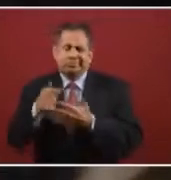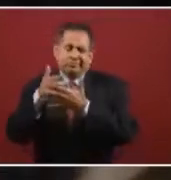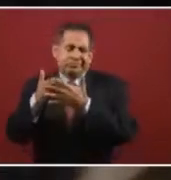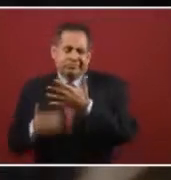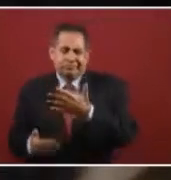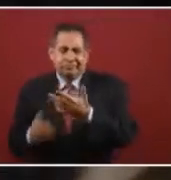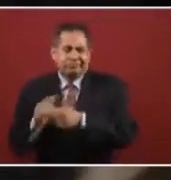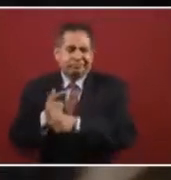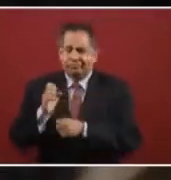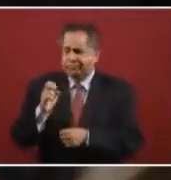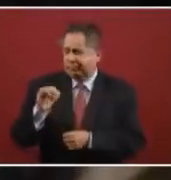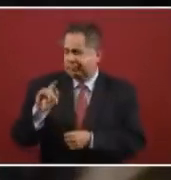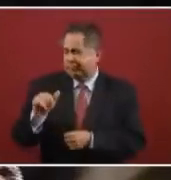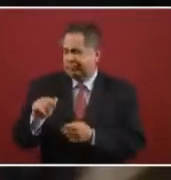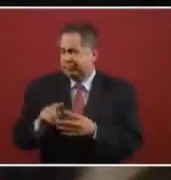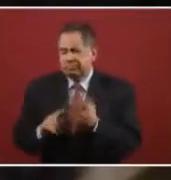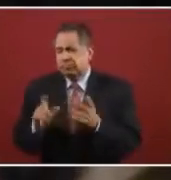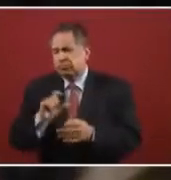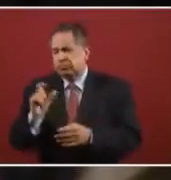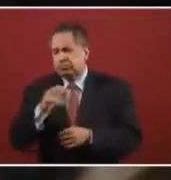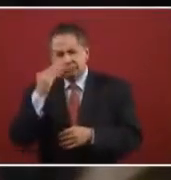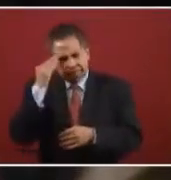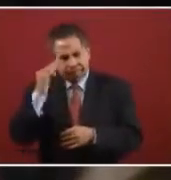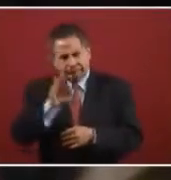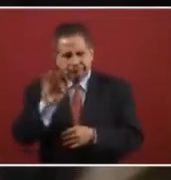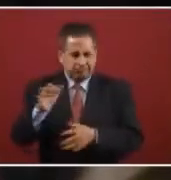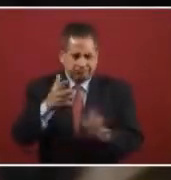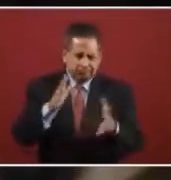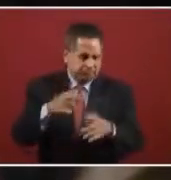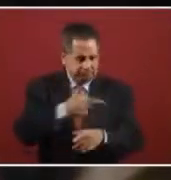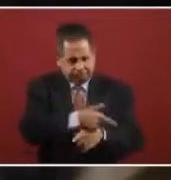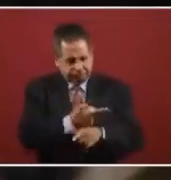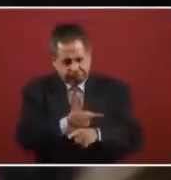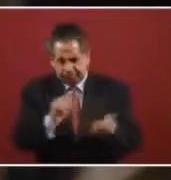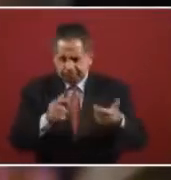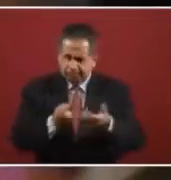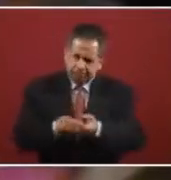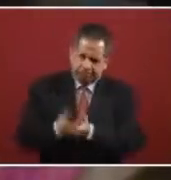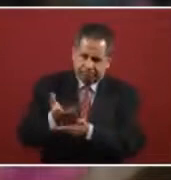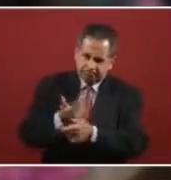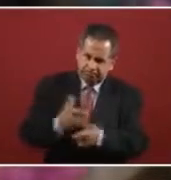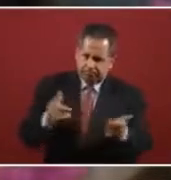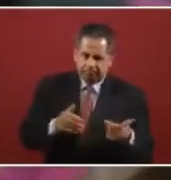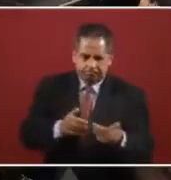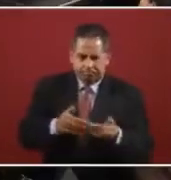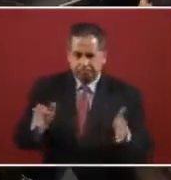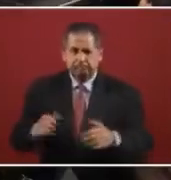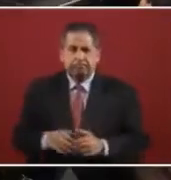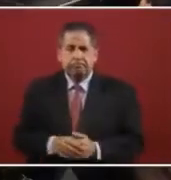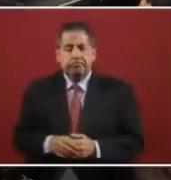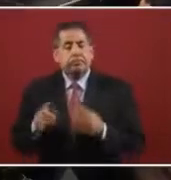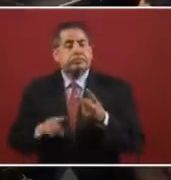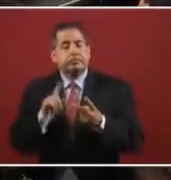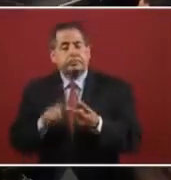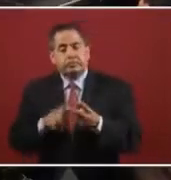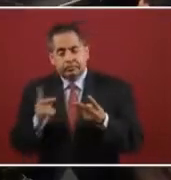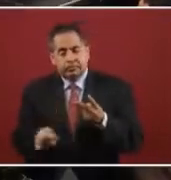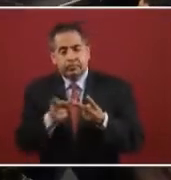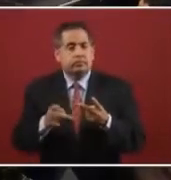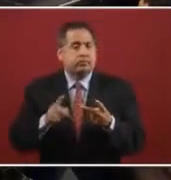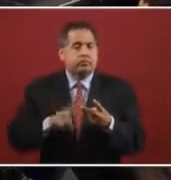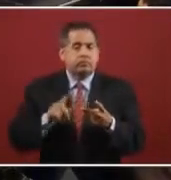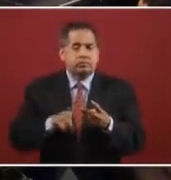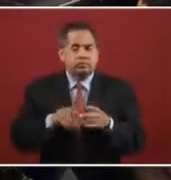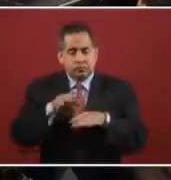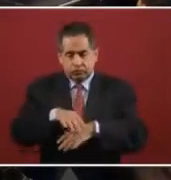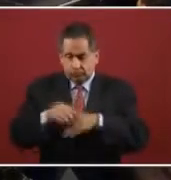and Encina? When do you calculate that they will be free? And the second